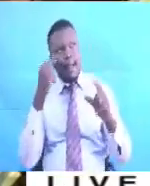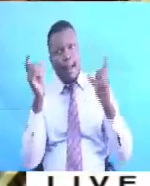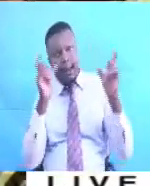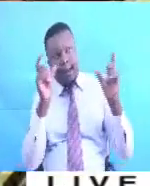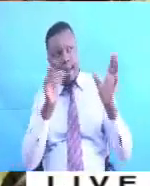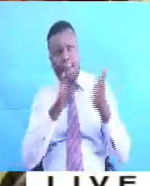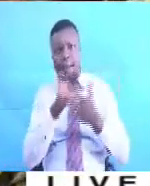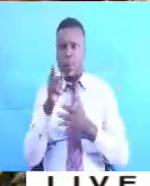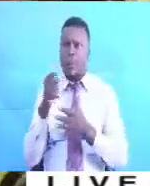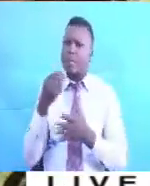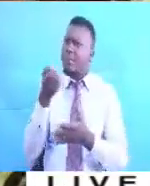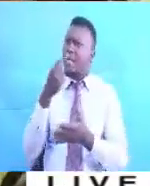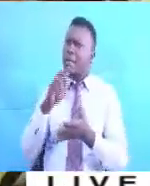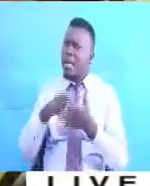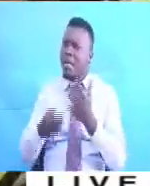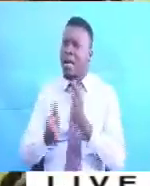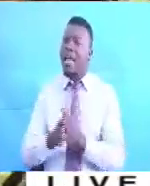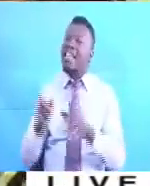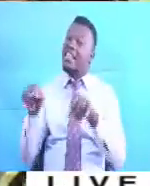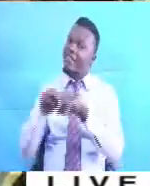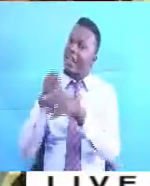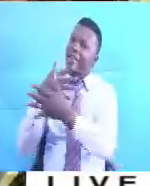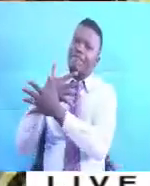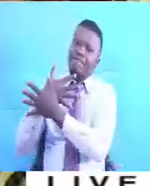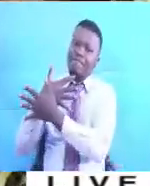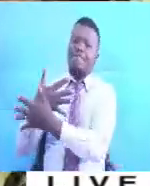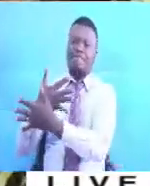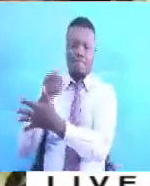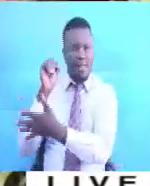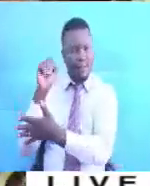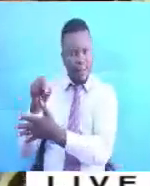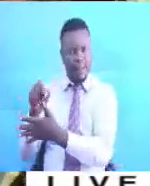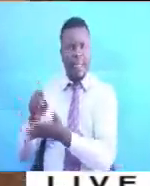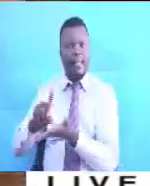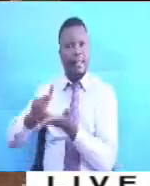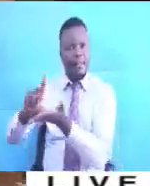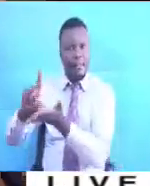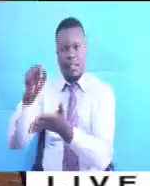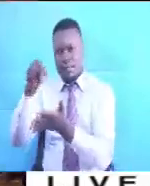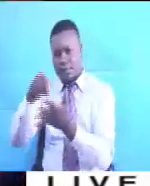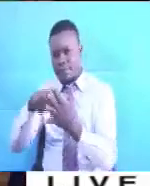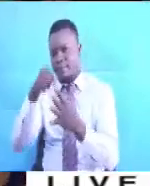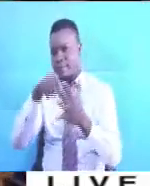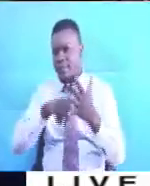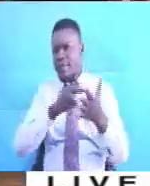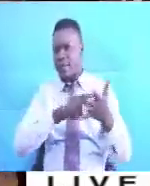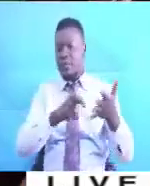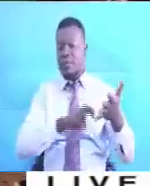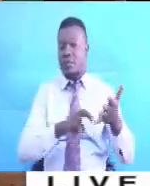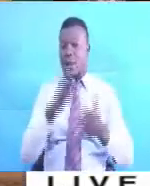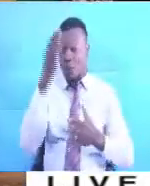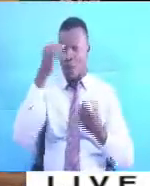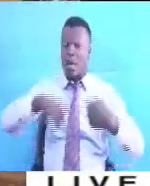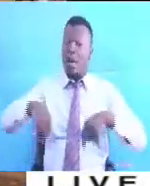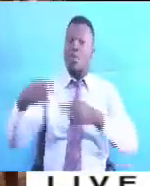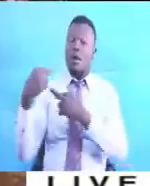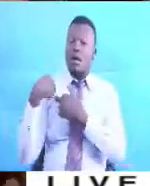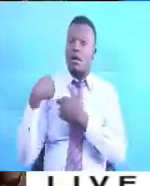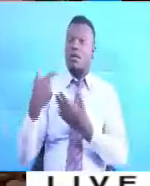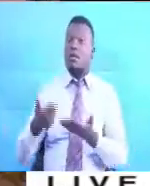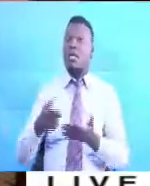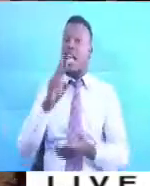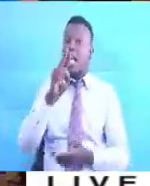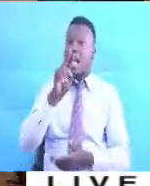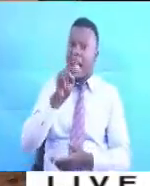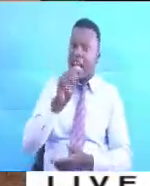to anybody, be it a prisoner, should be reported so that we can now say, look here, this drug is causing some chaos. Because our work as NDA is